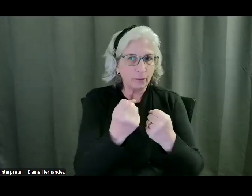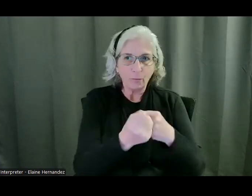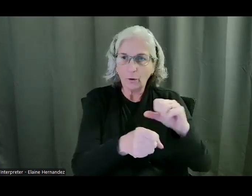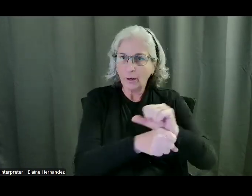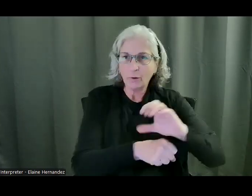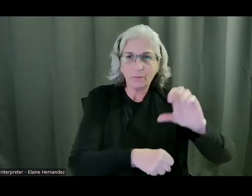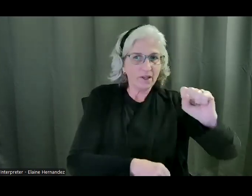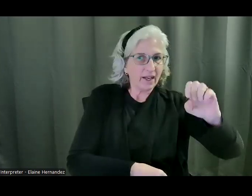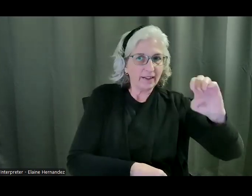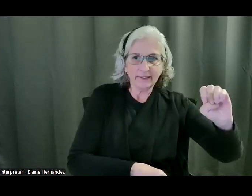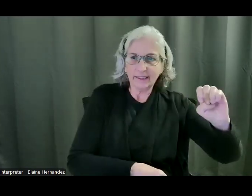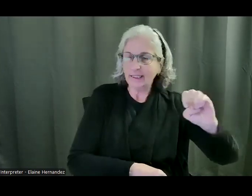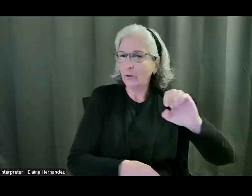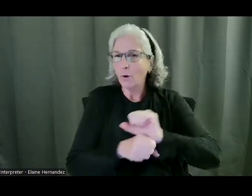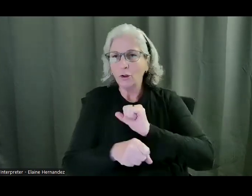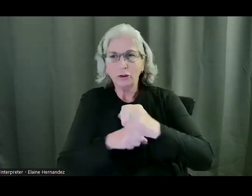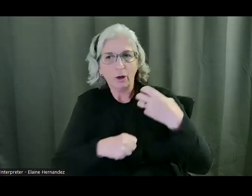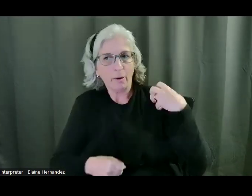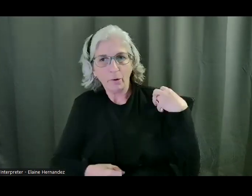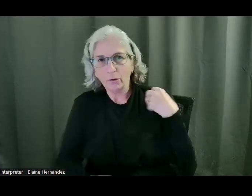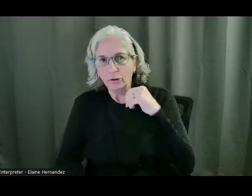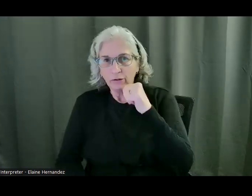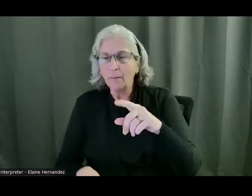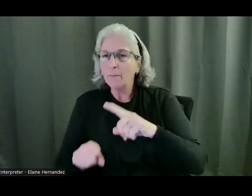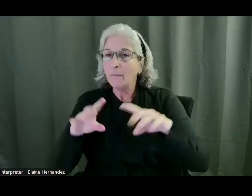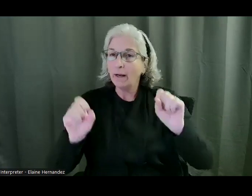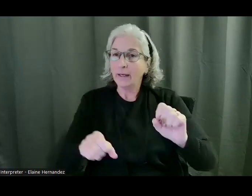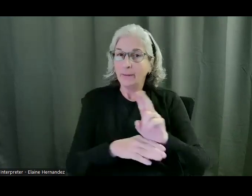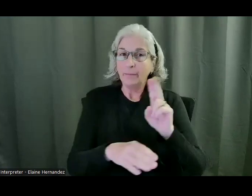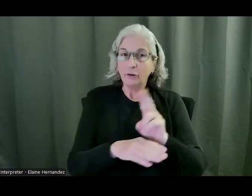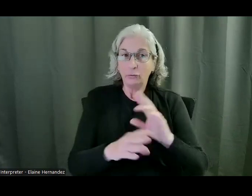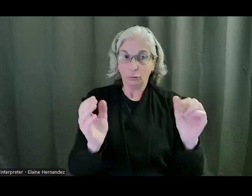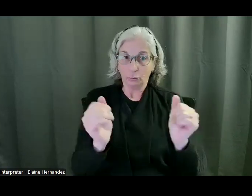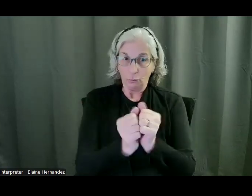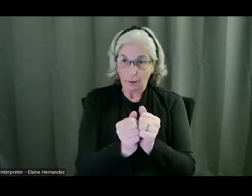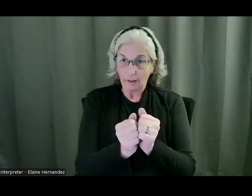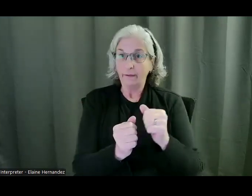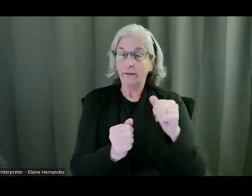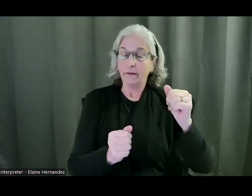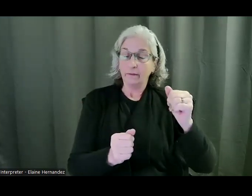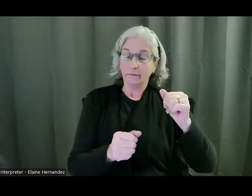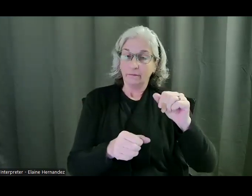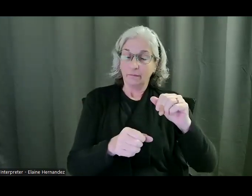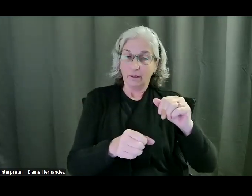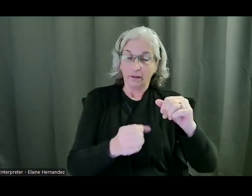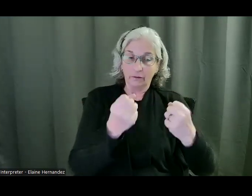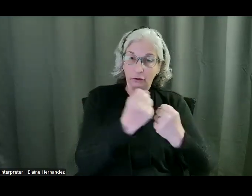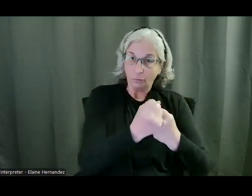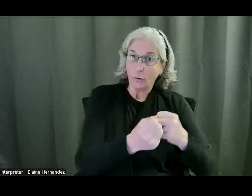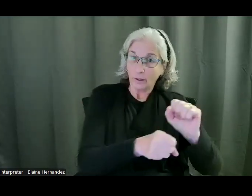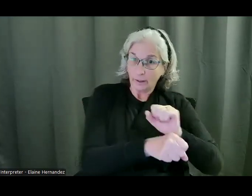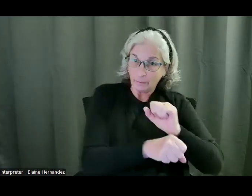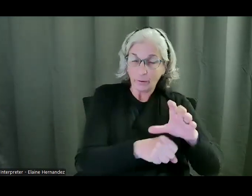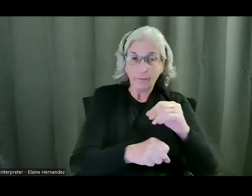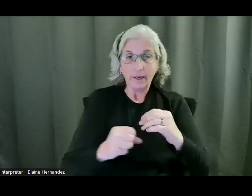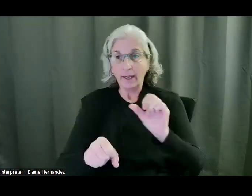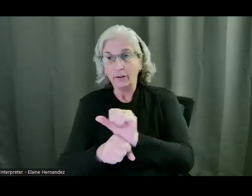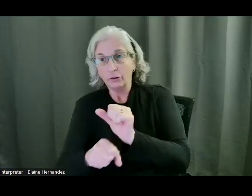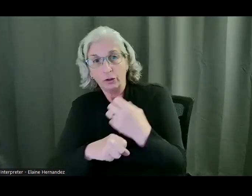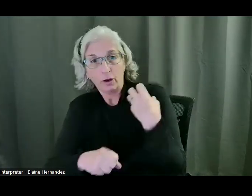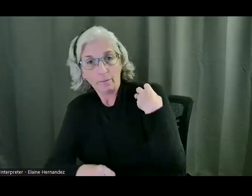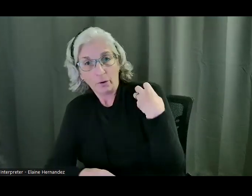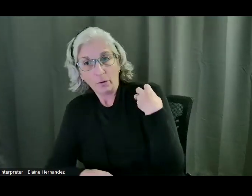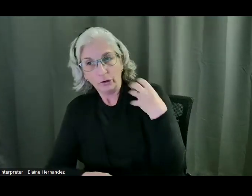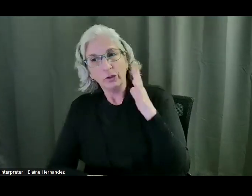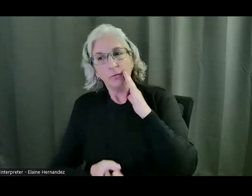it's something that can be utilized in conjunction with that as a wraparound service that will greatly enhance the other array